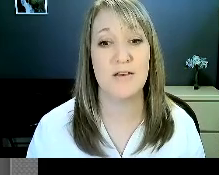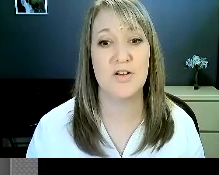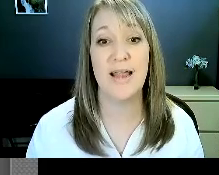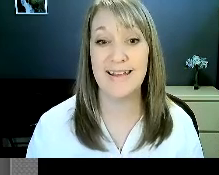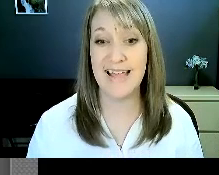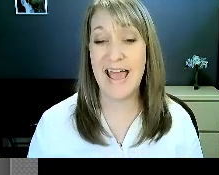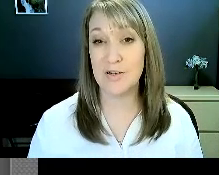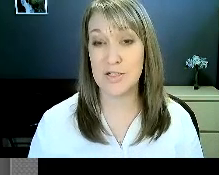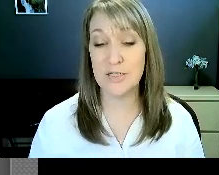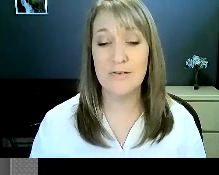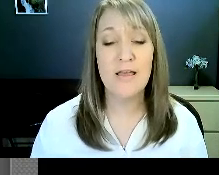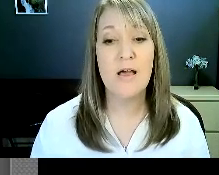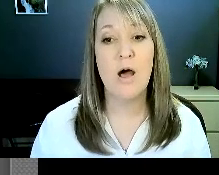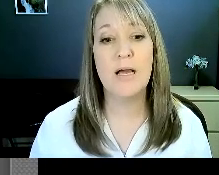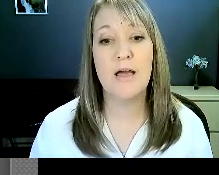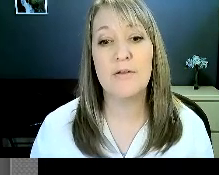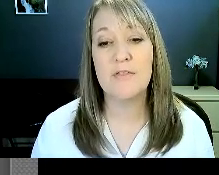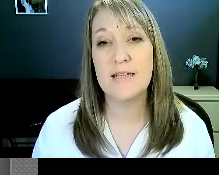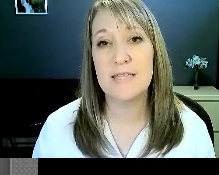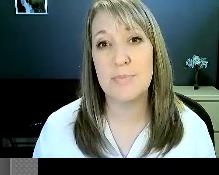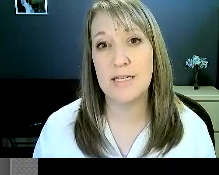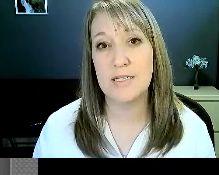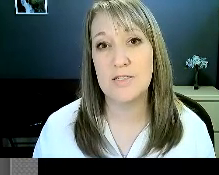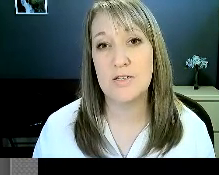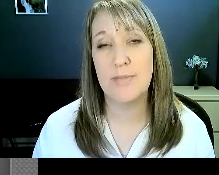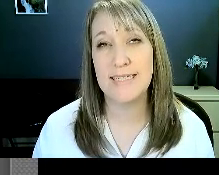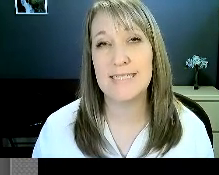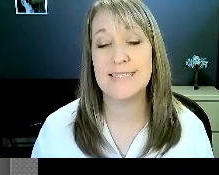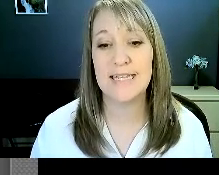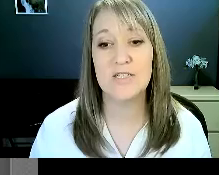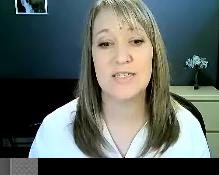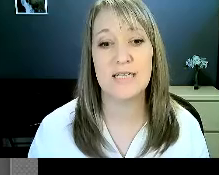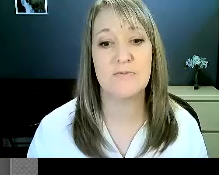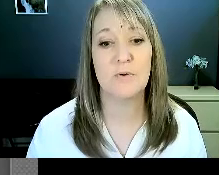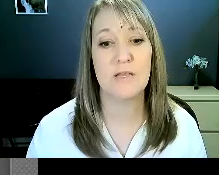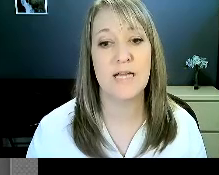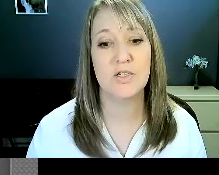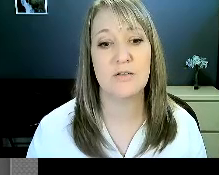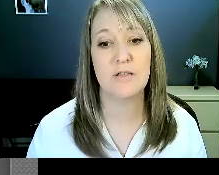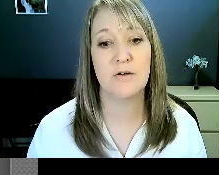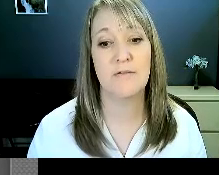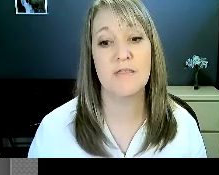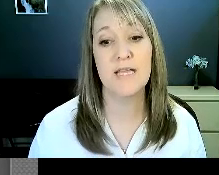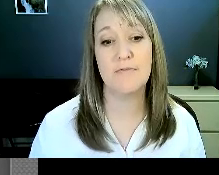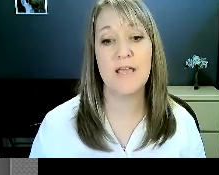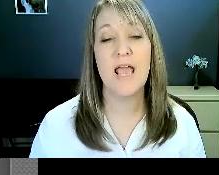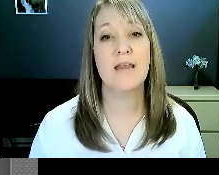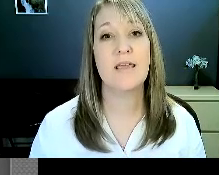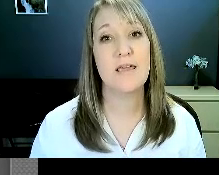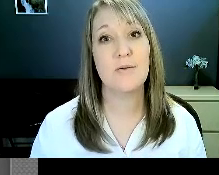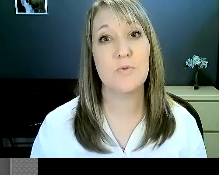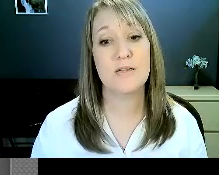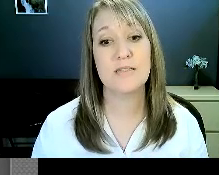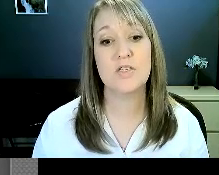deaf painter and actor. Among other things, he painted stage sets for the National Theater of the Deaf.